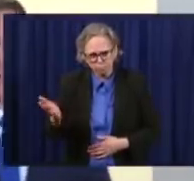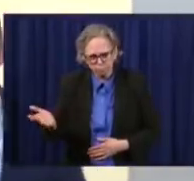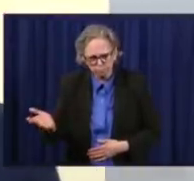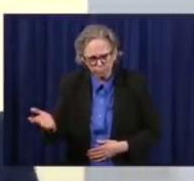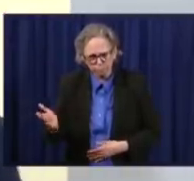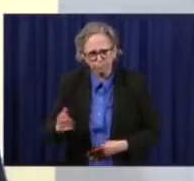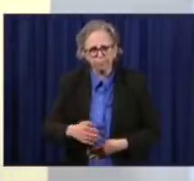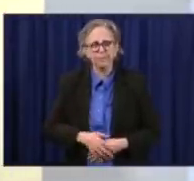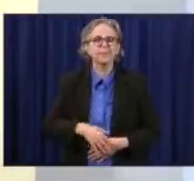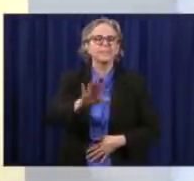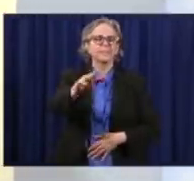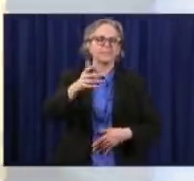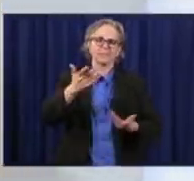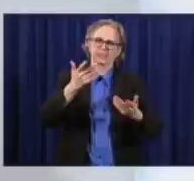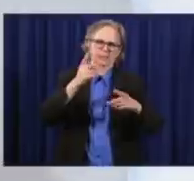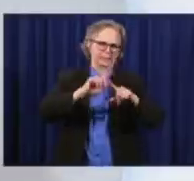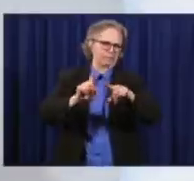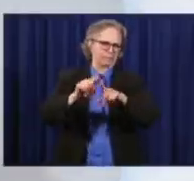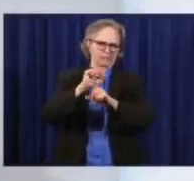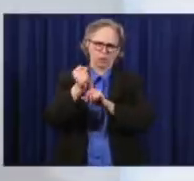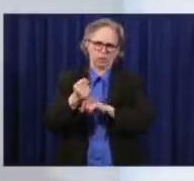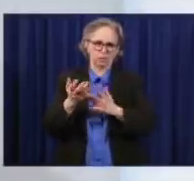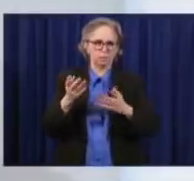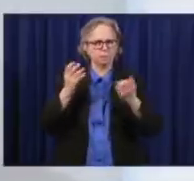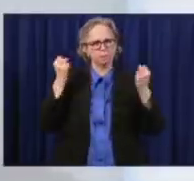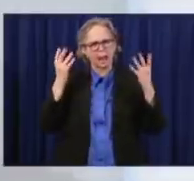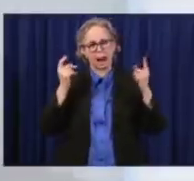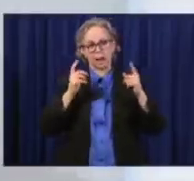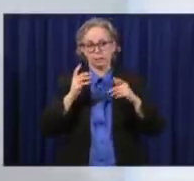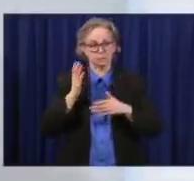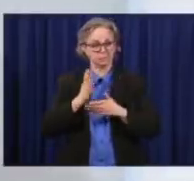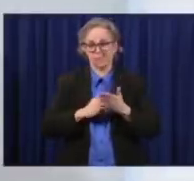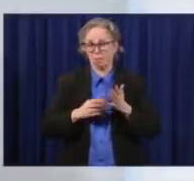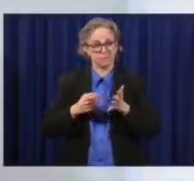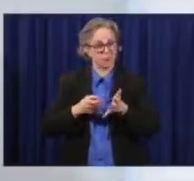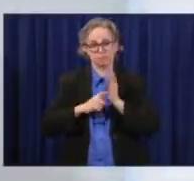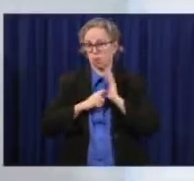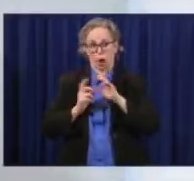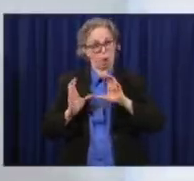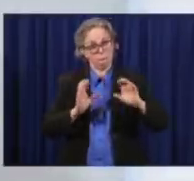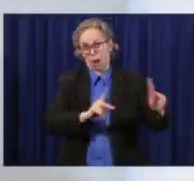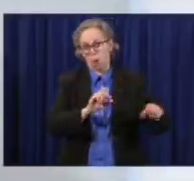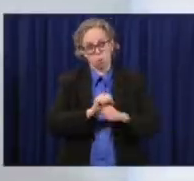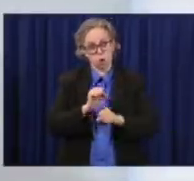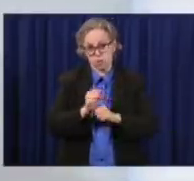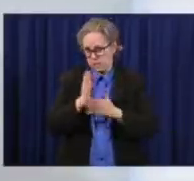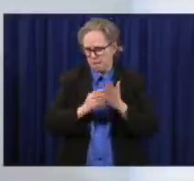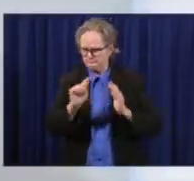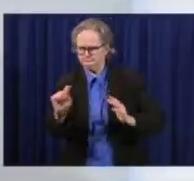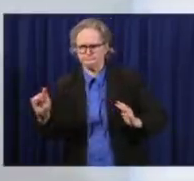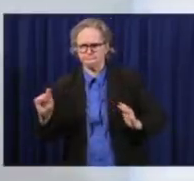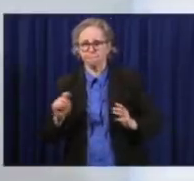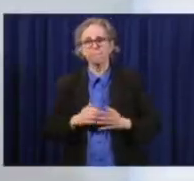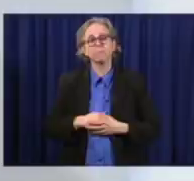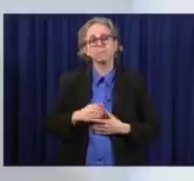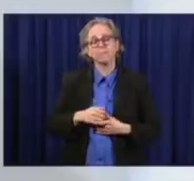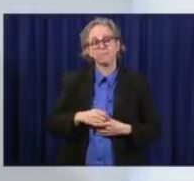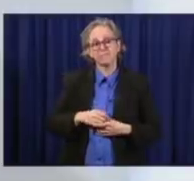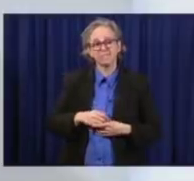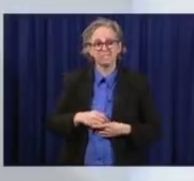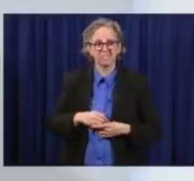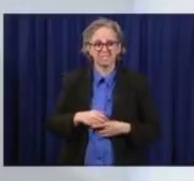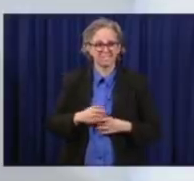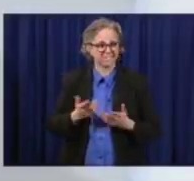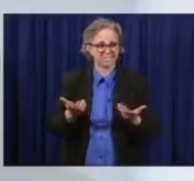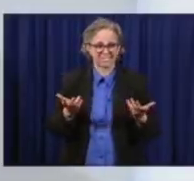Circumstances. There are circumstances where you wouldn't be required to go back to work, but if you don't have a valid health